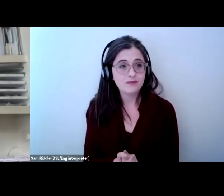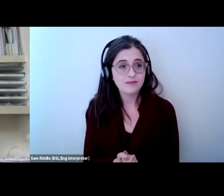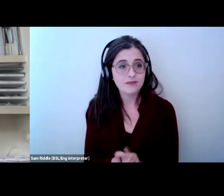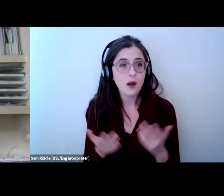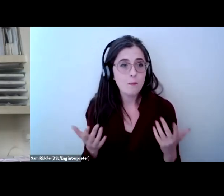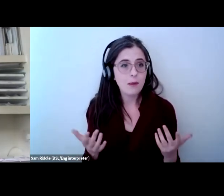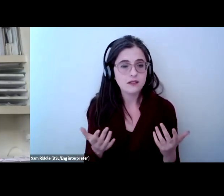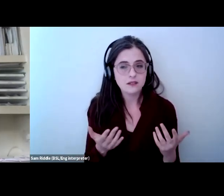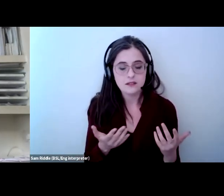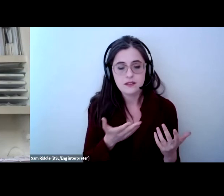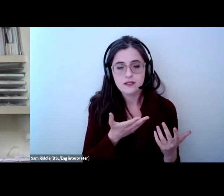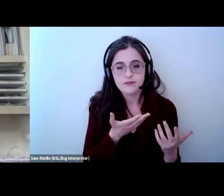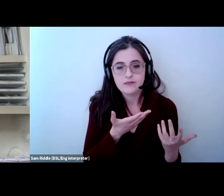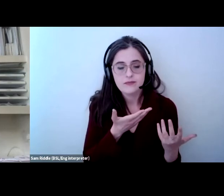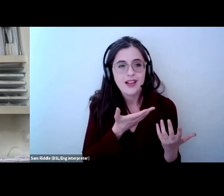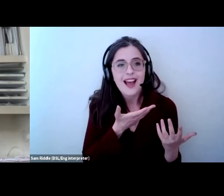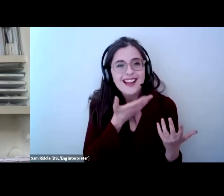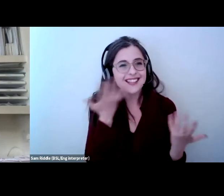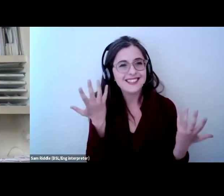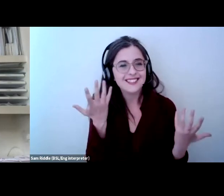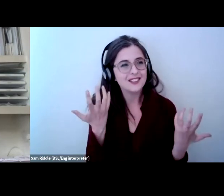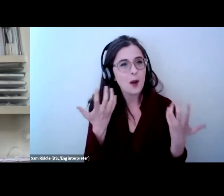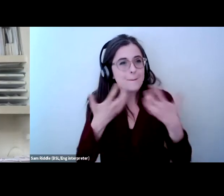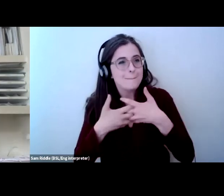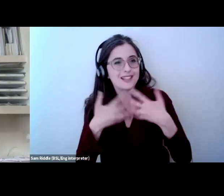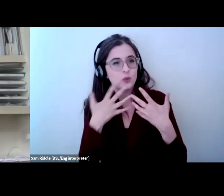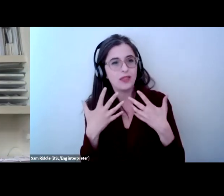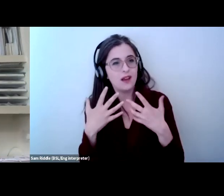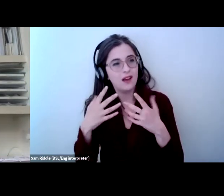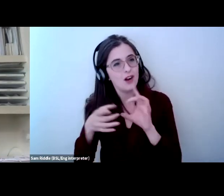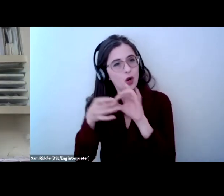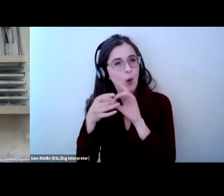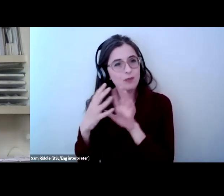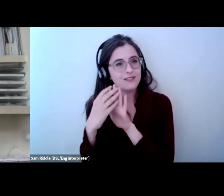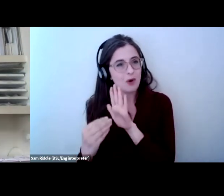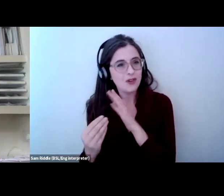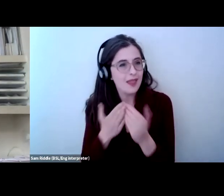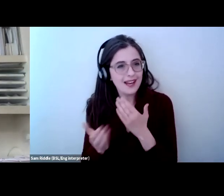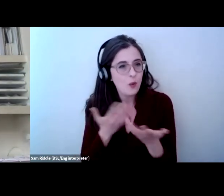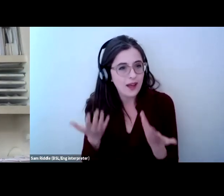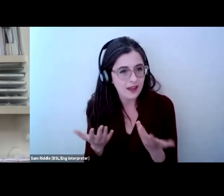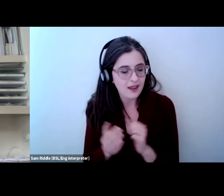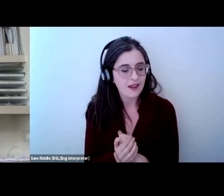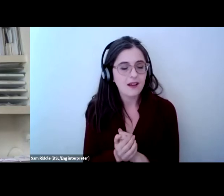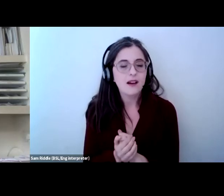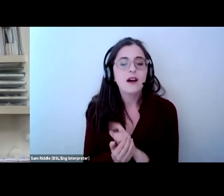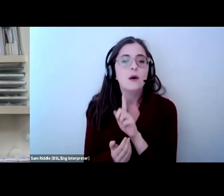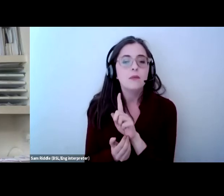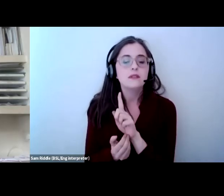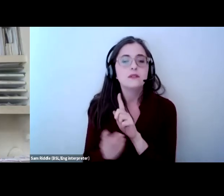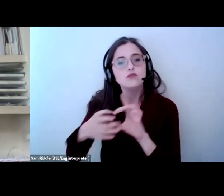it's completely incompatible with the cooperative model. However, the cooperative model has a